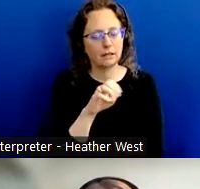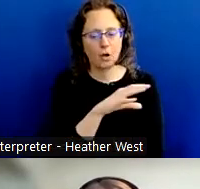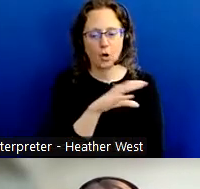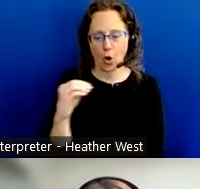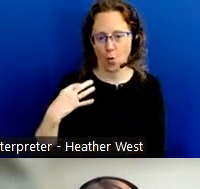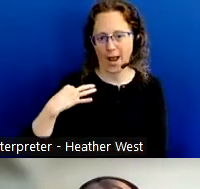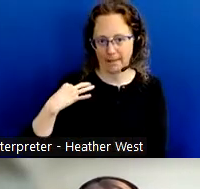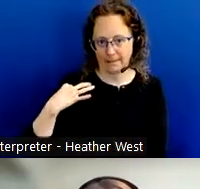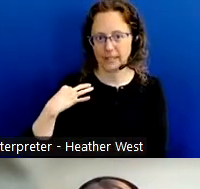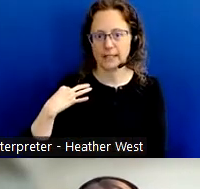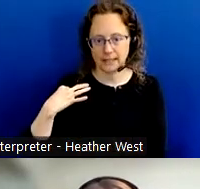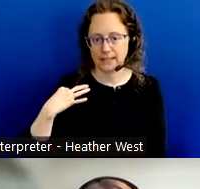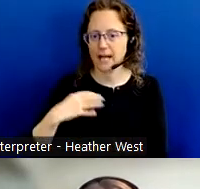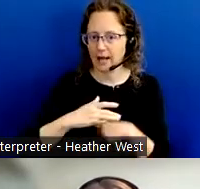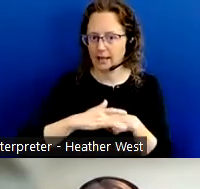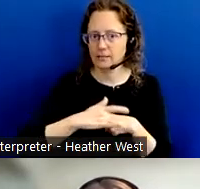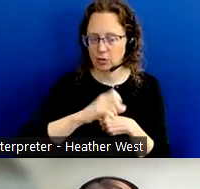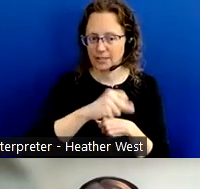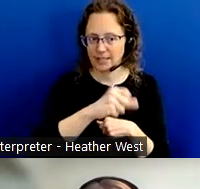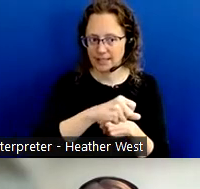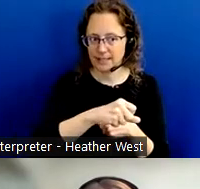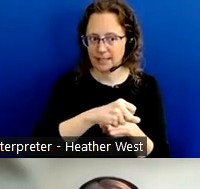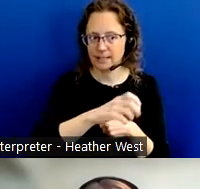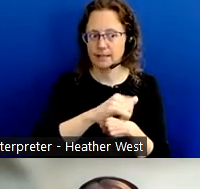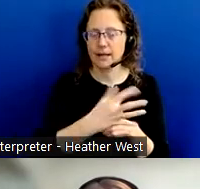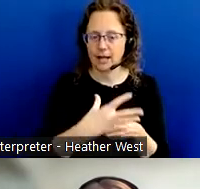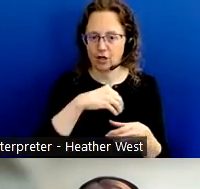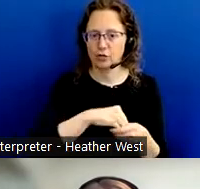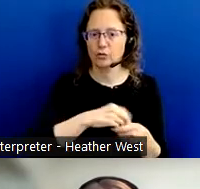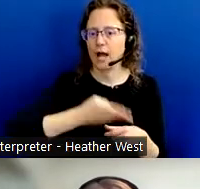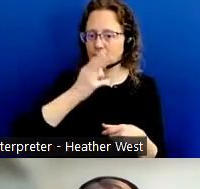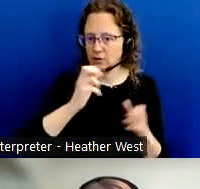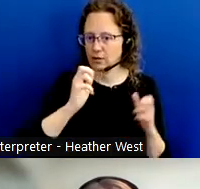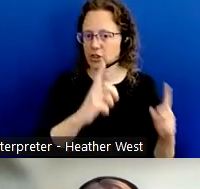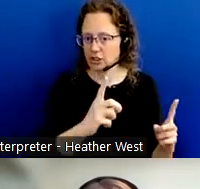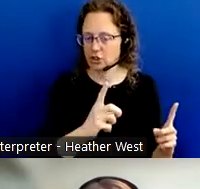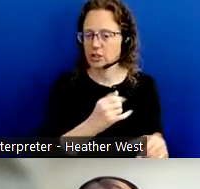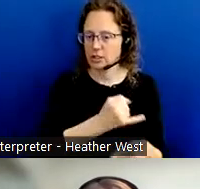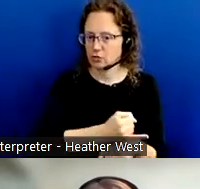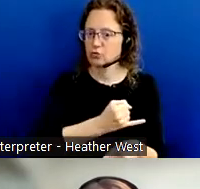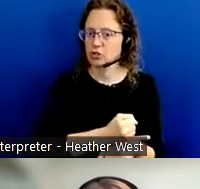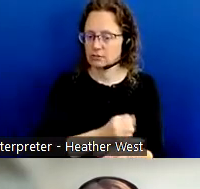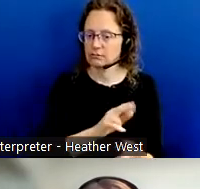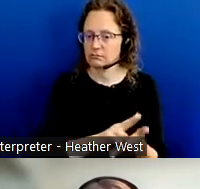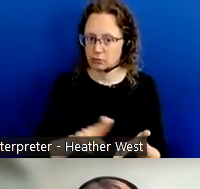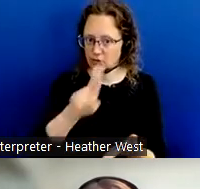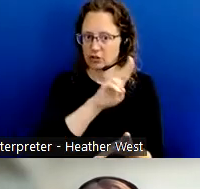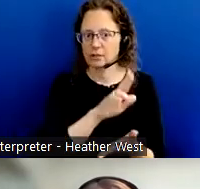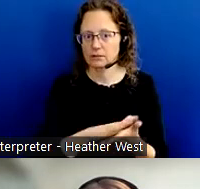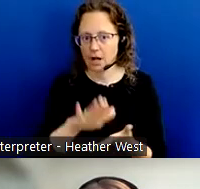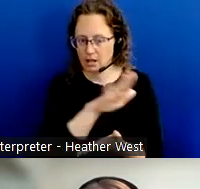eligible applicants, and that would include higher education institutions. So